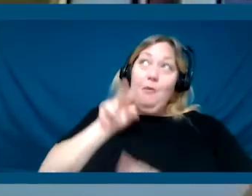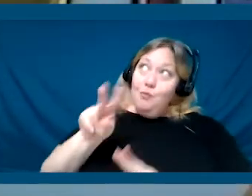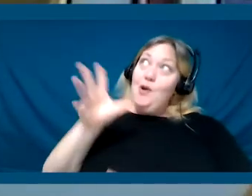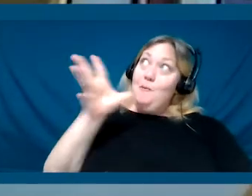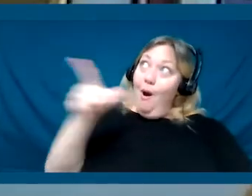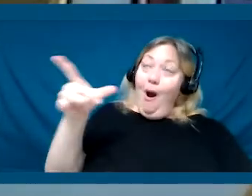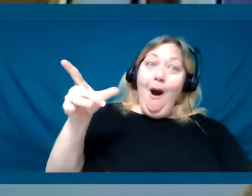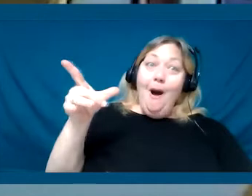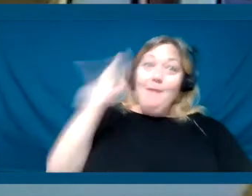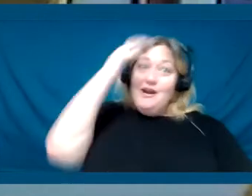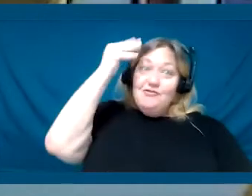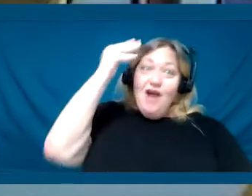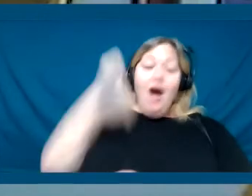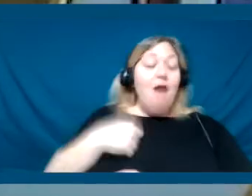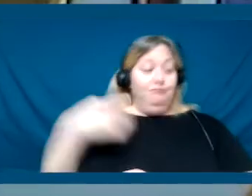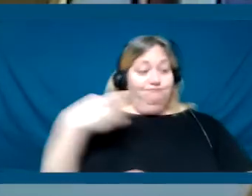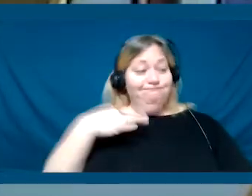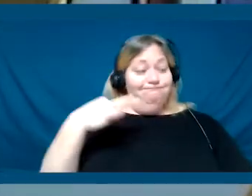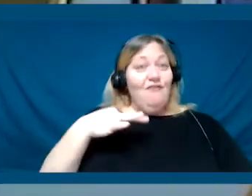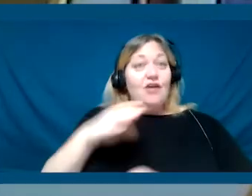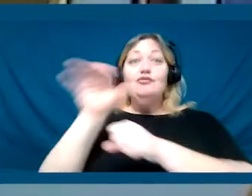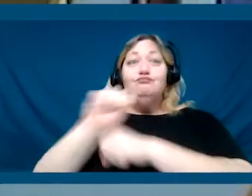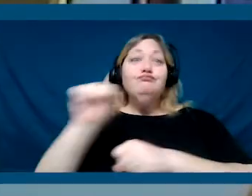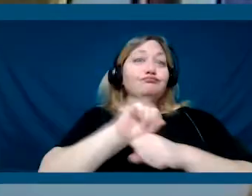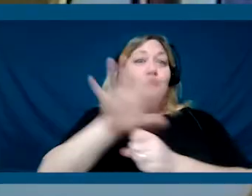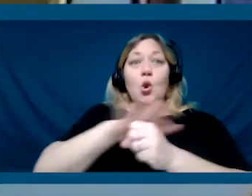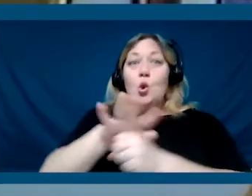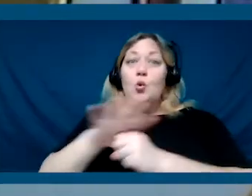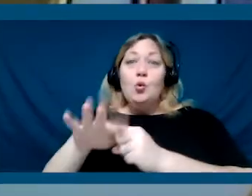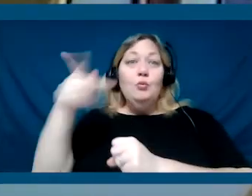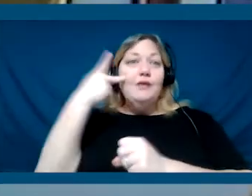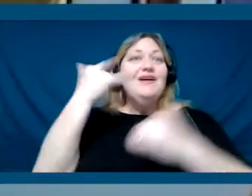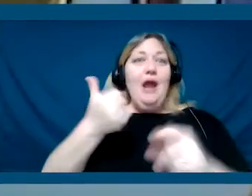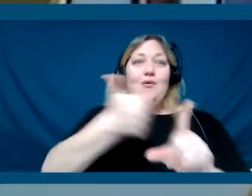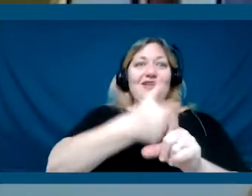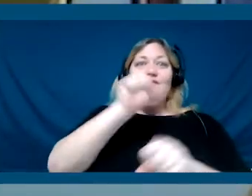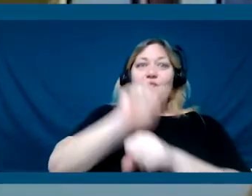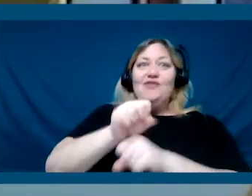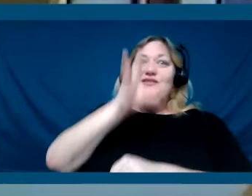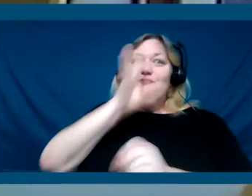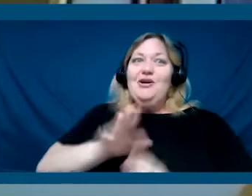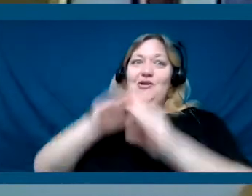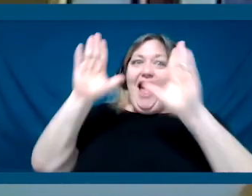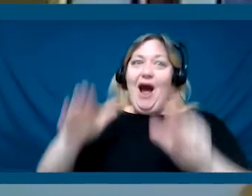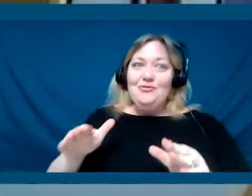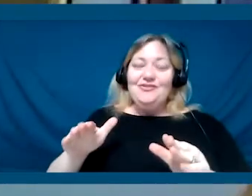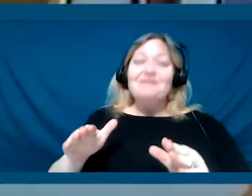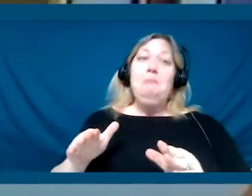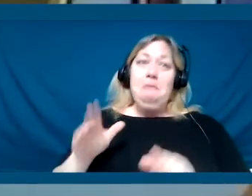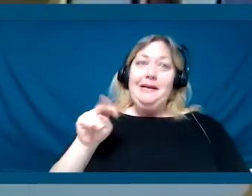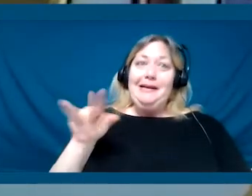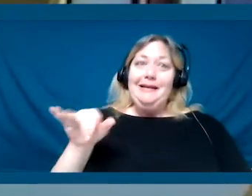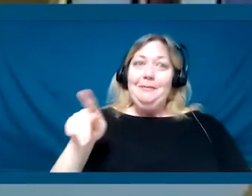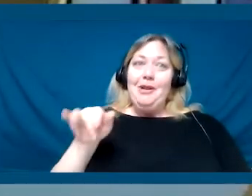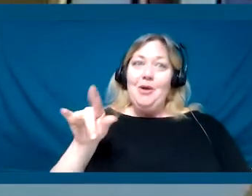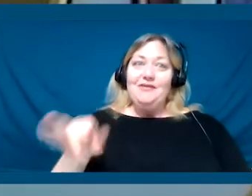mother in a hijab volunteering on local political campaigns now works for the Speaker of the House. This was possible because